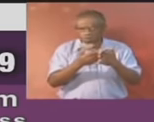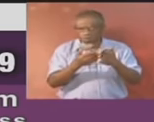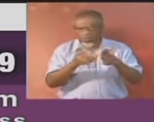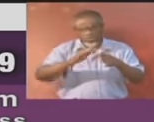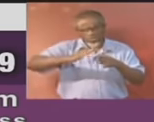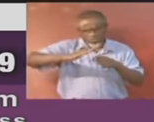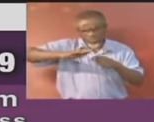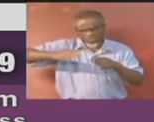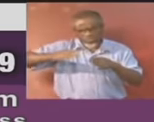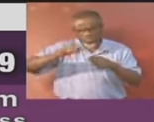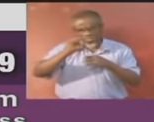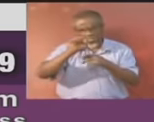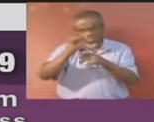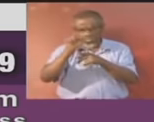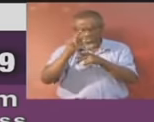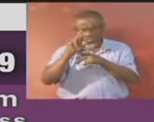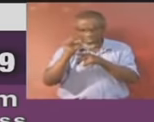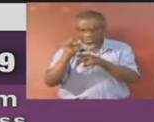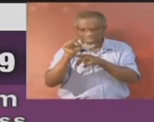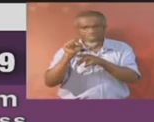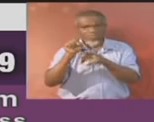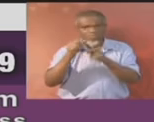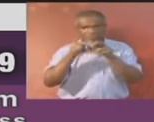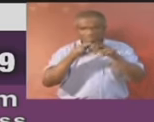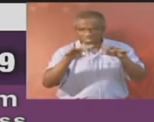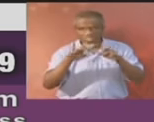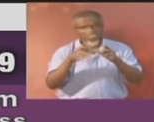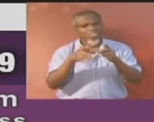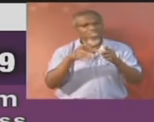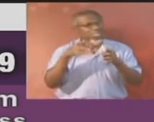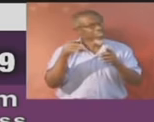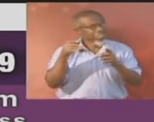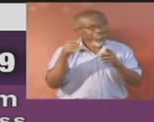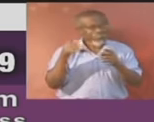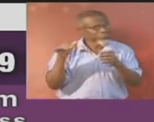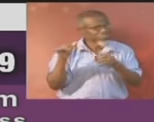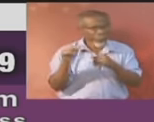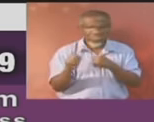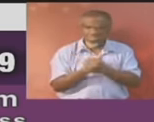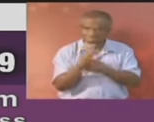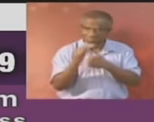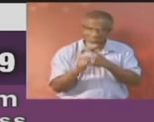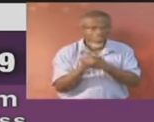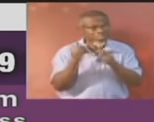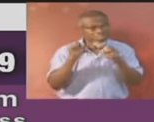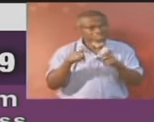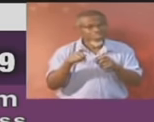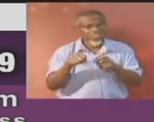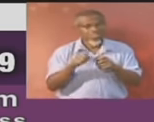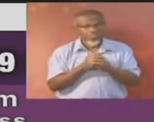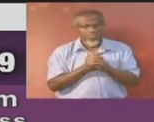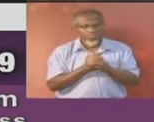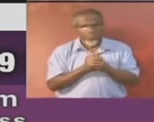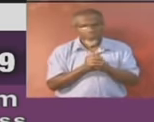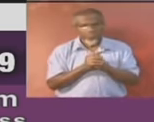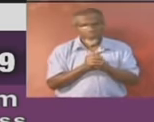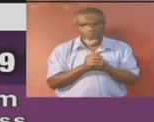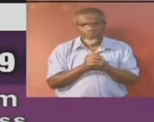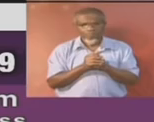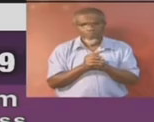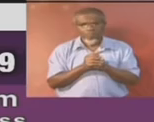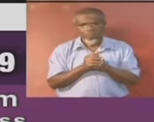are dangerous, potentially dangerous, but we are seeing increased deaths among younger people in their 30s, 40s, and without